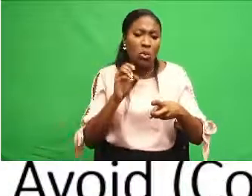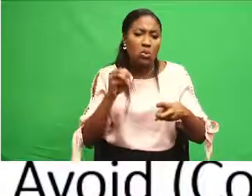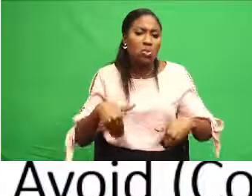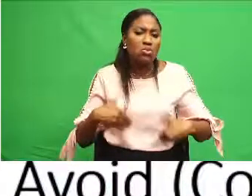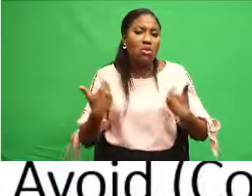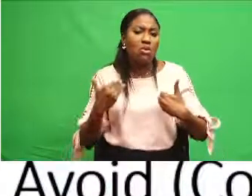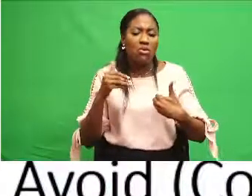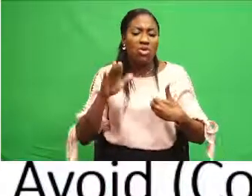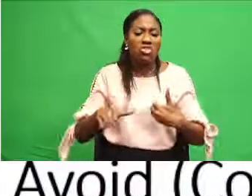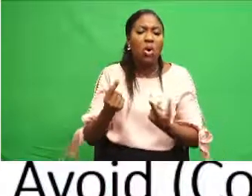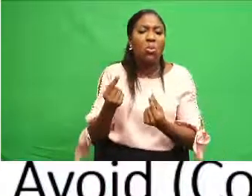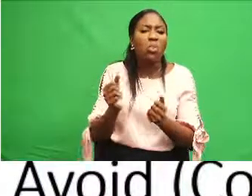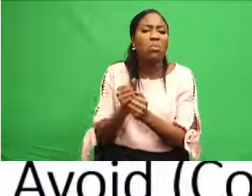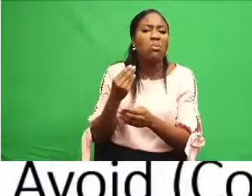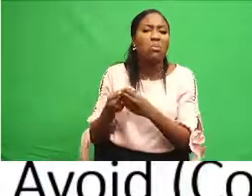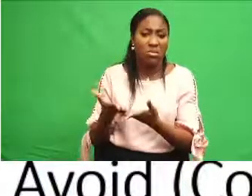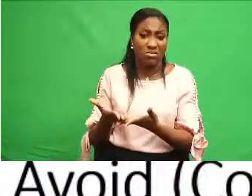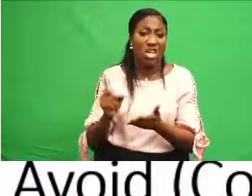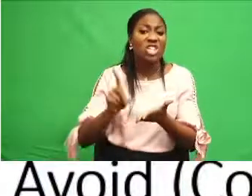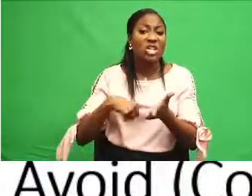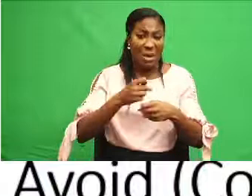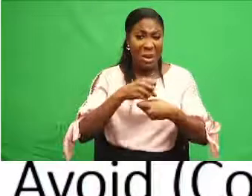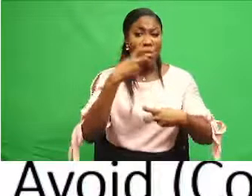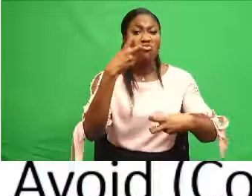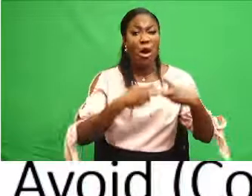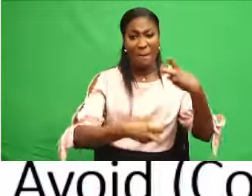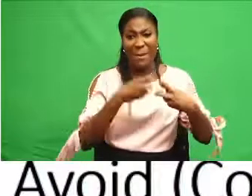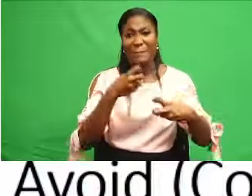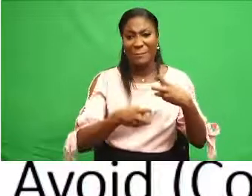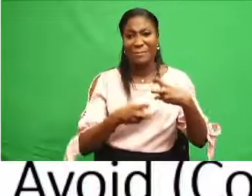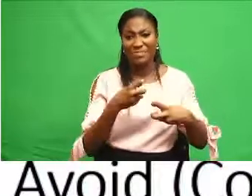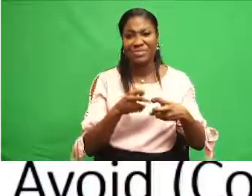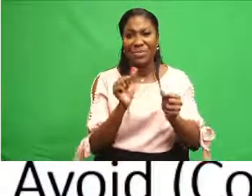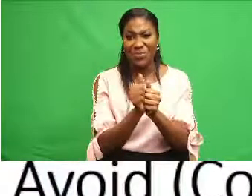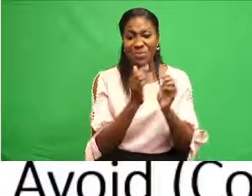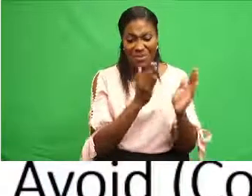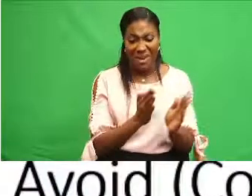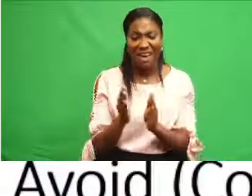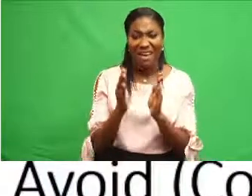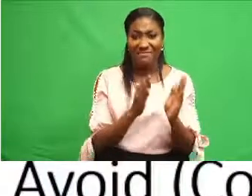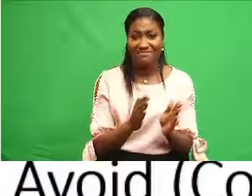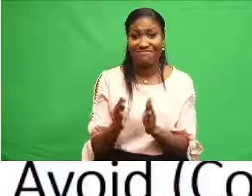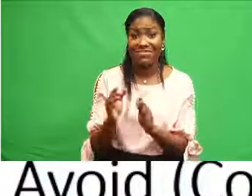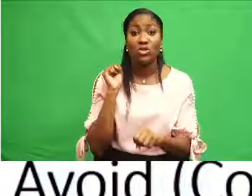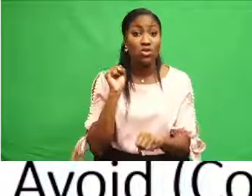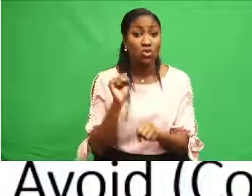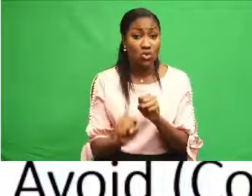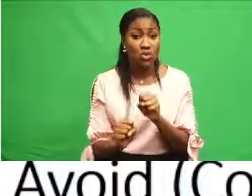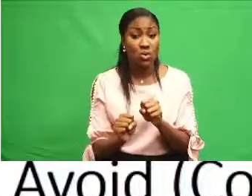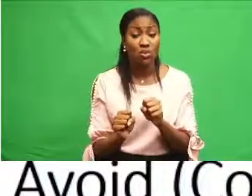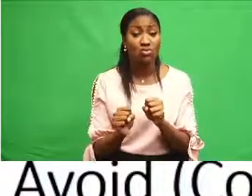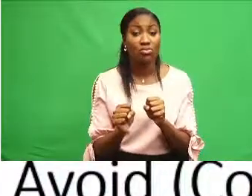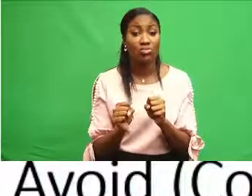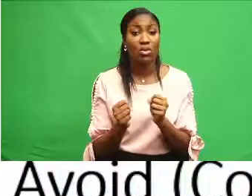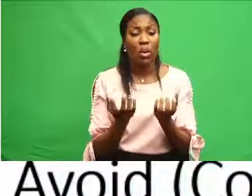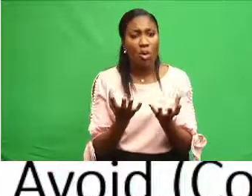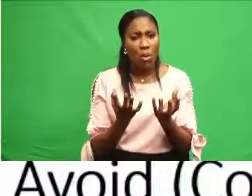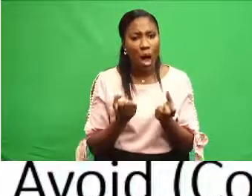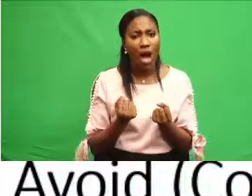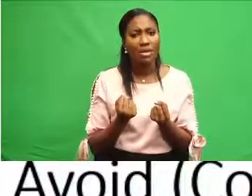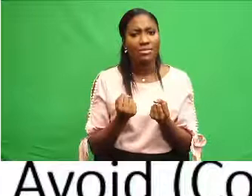may occur in your developing this plan. And that is where you really want to be able to